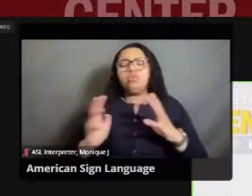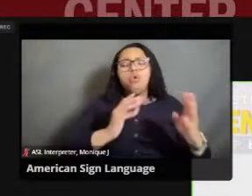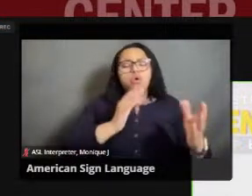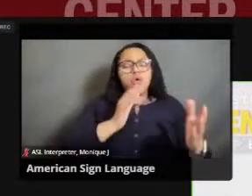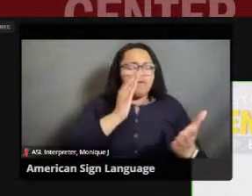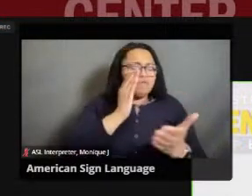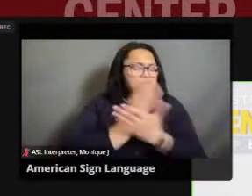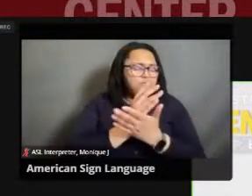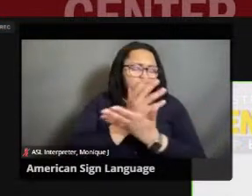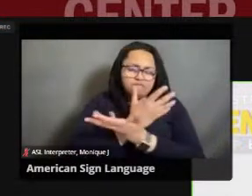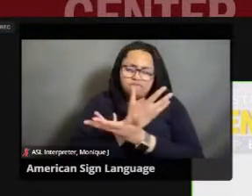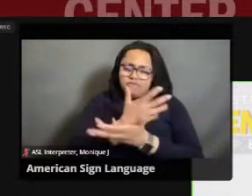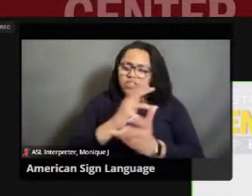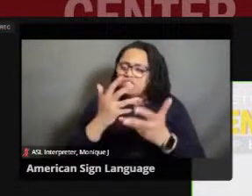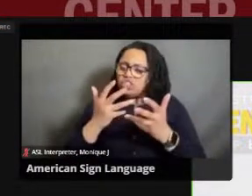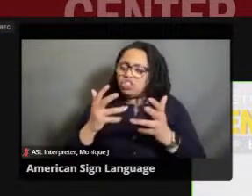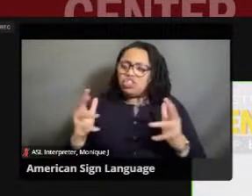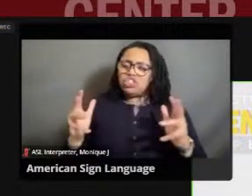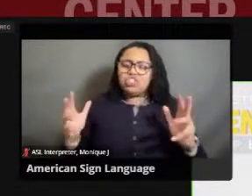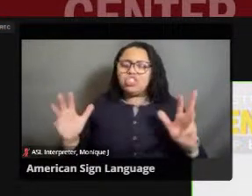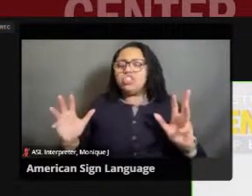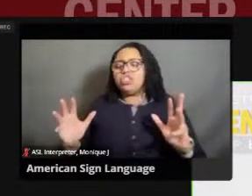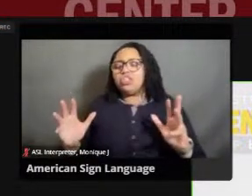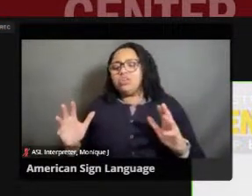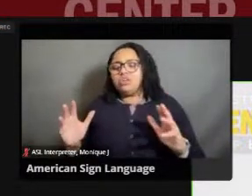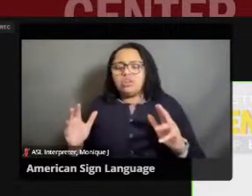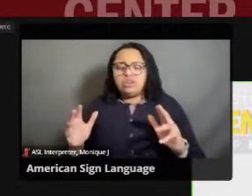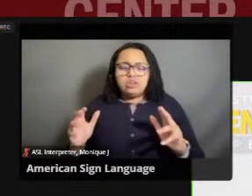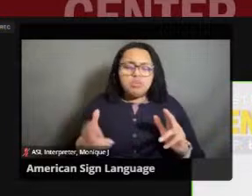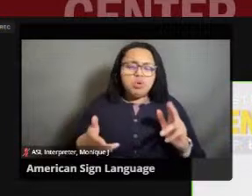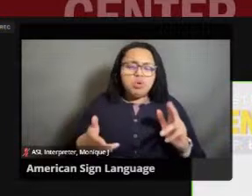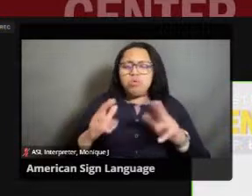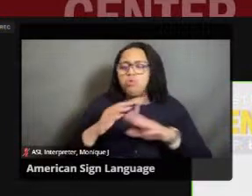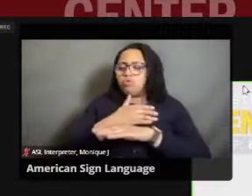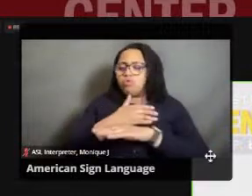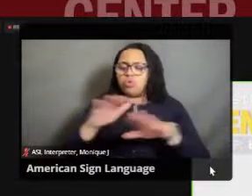Cease fire, cease